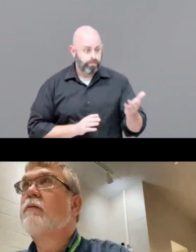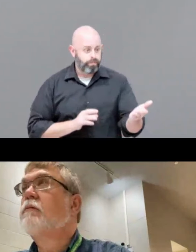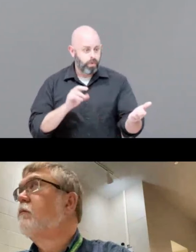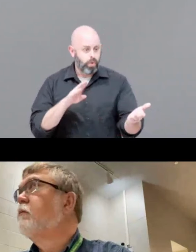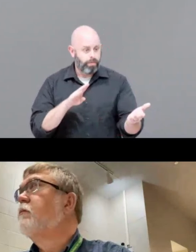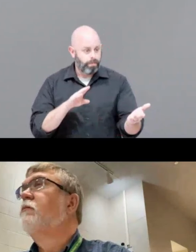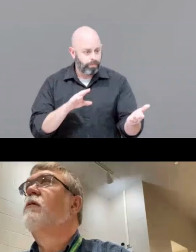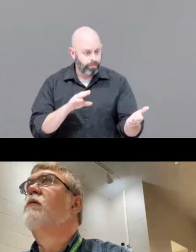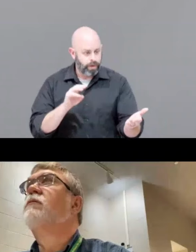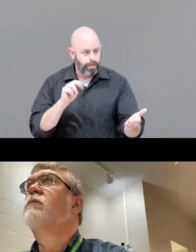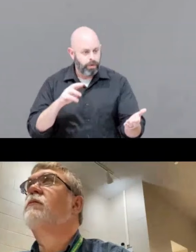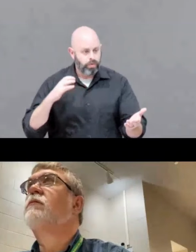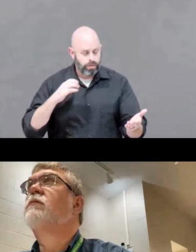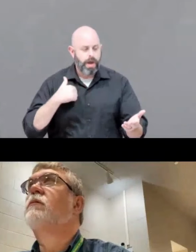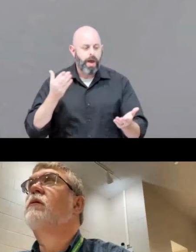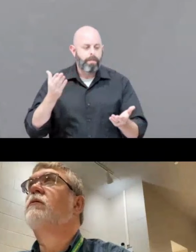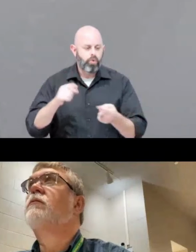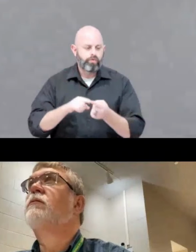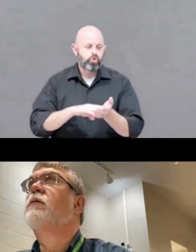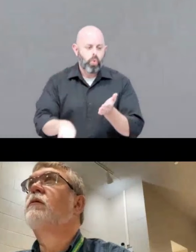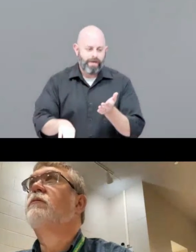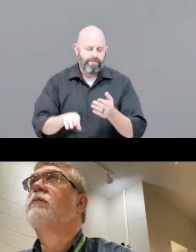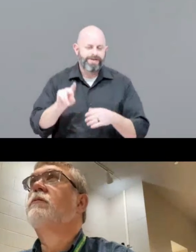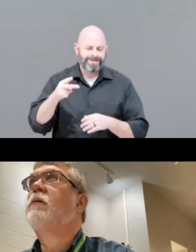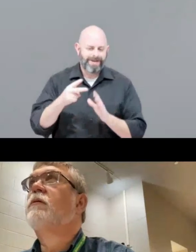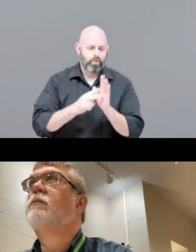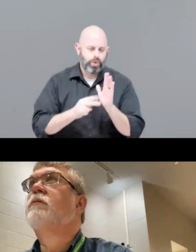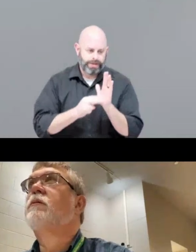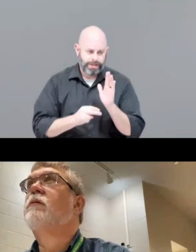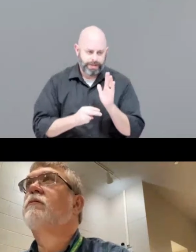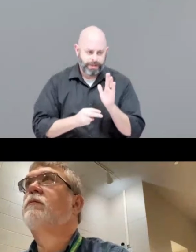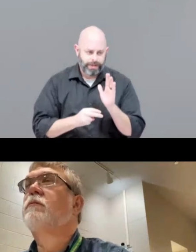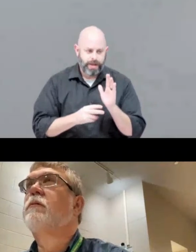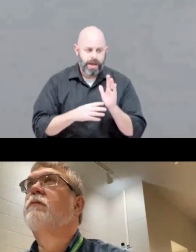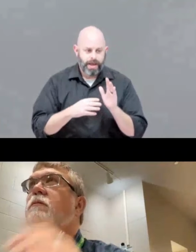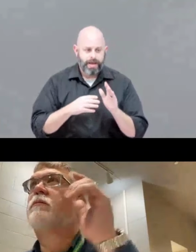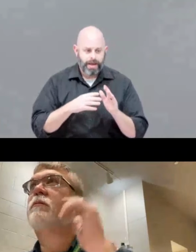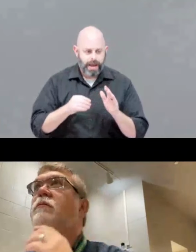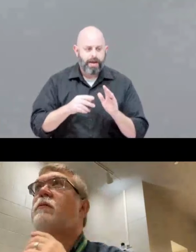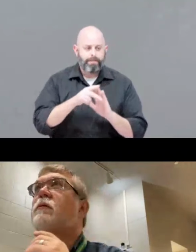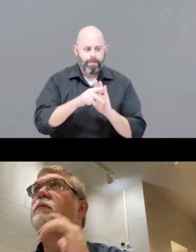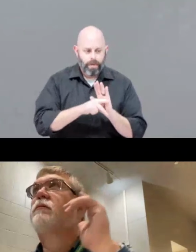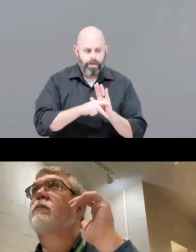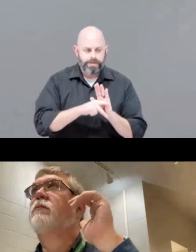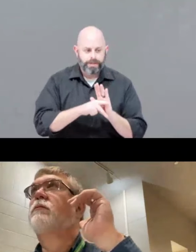Rob. Mr. Chairman, move to waive the second reading on policy regarding